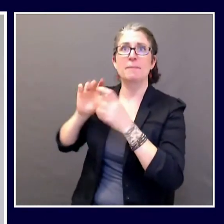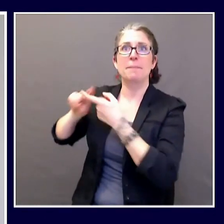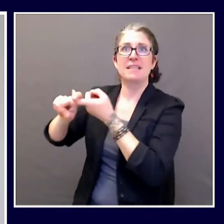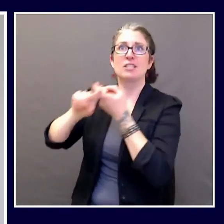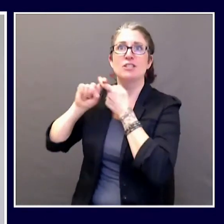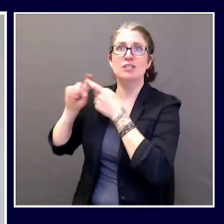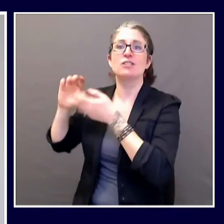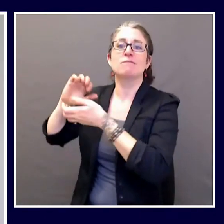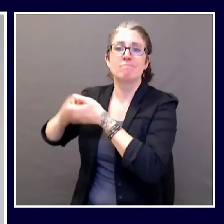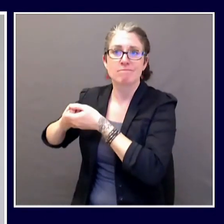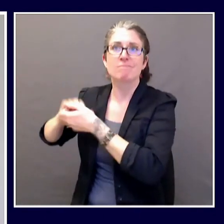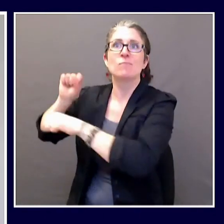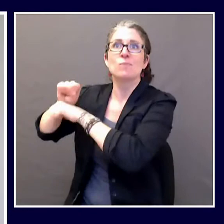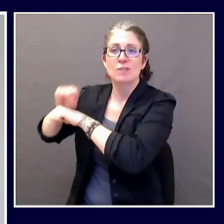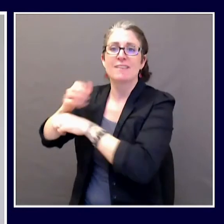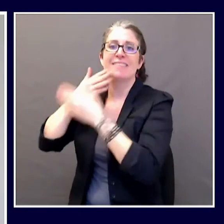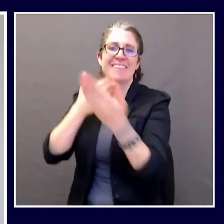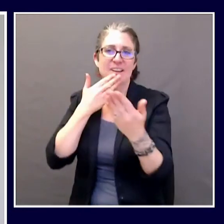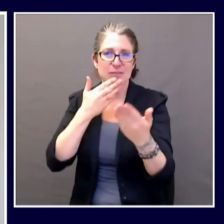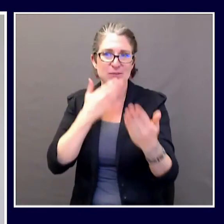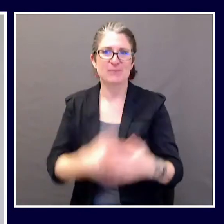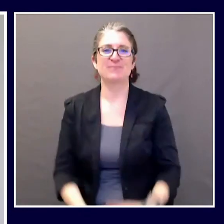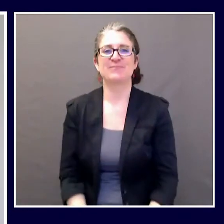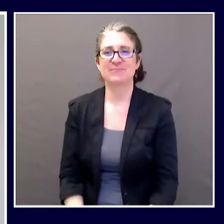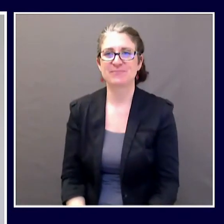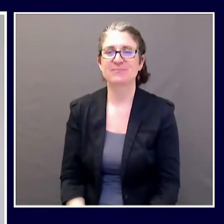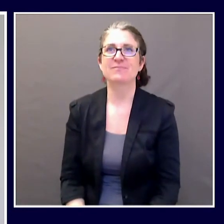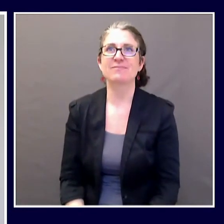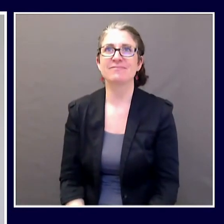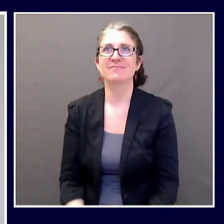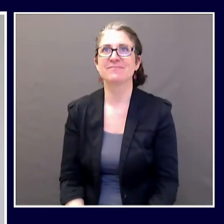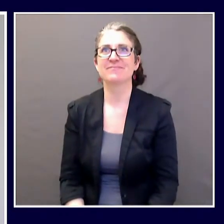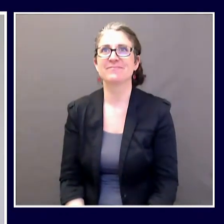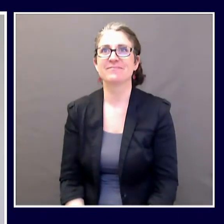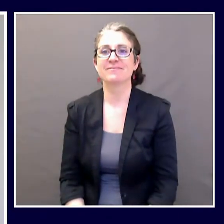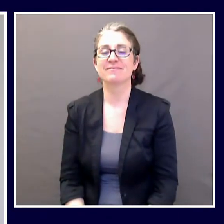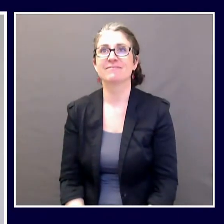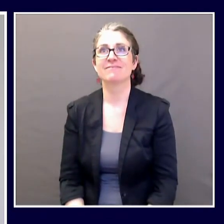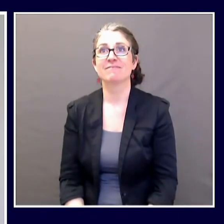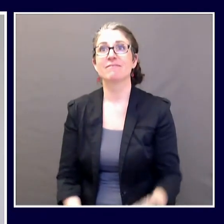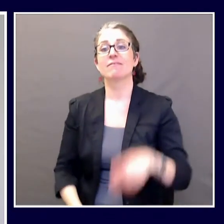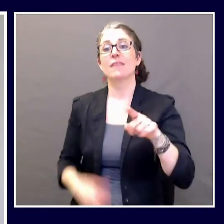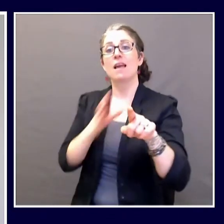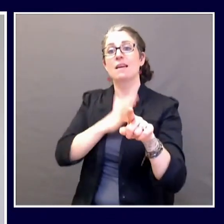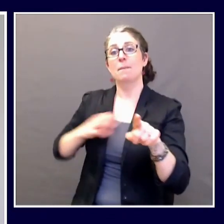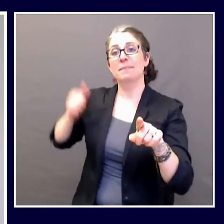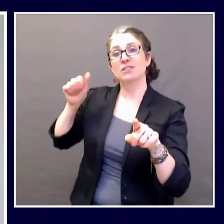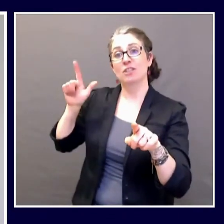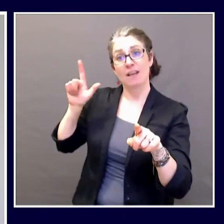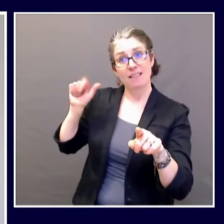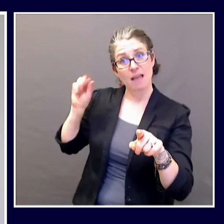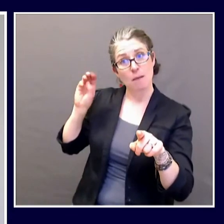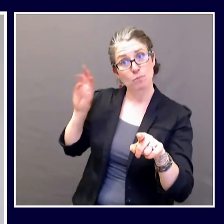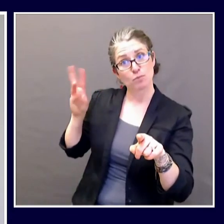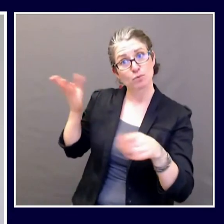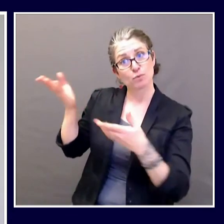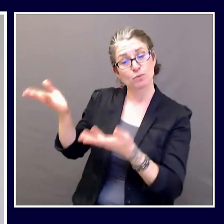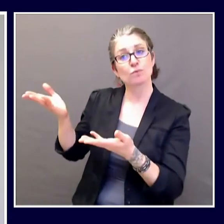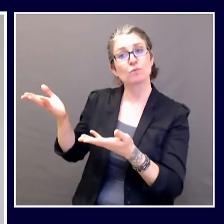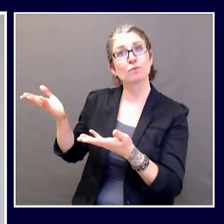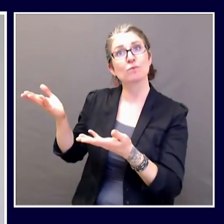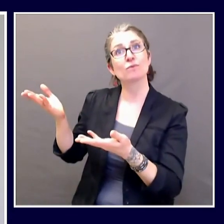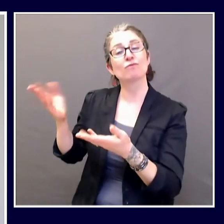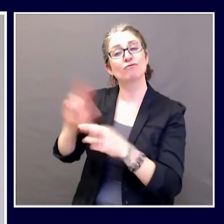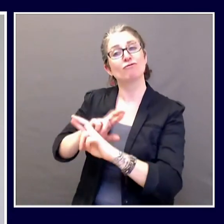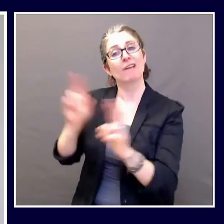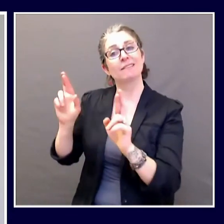your efforts over the past year. So with that, Commissioner Lambrou and I would be pleased to take any questions that our colleagues in the media have